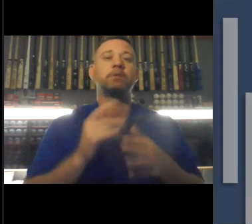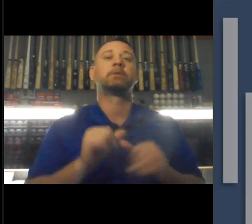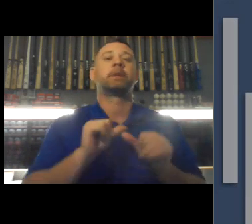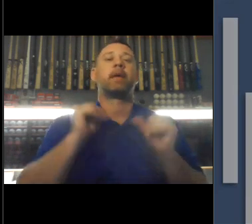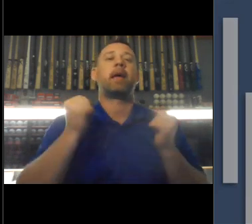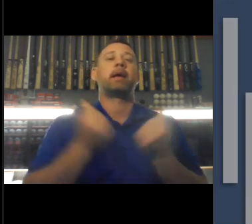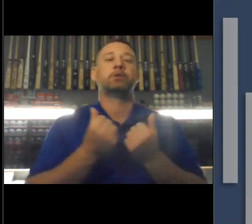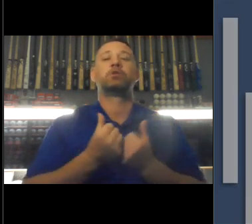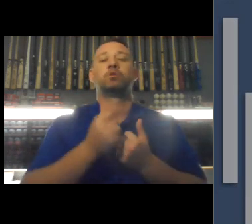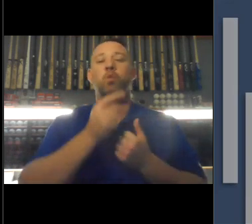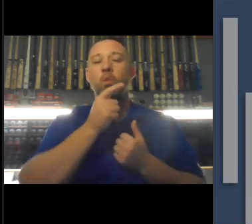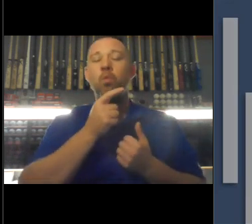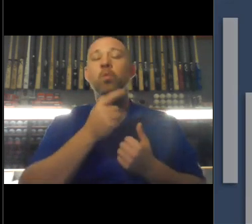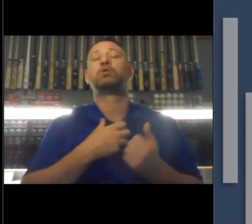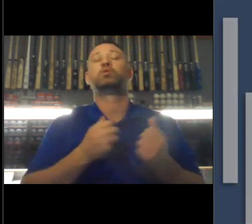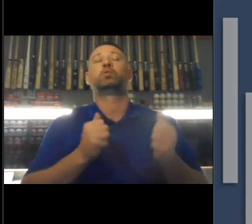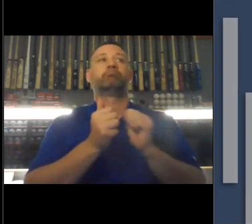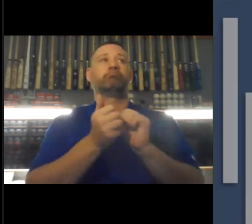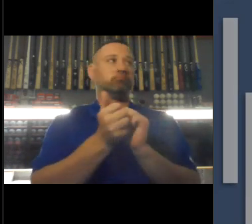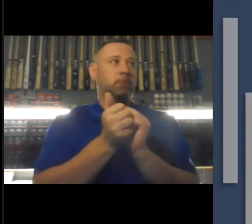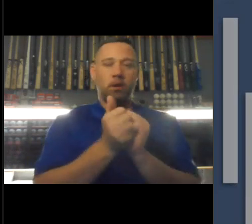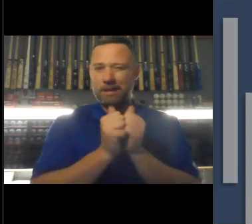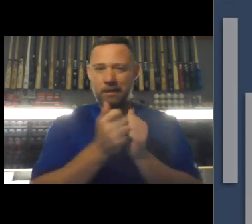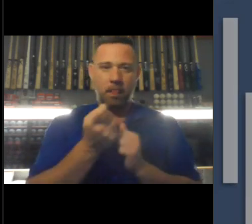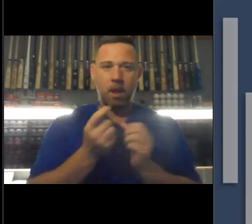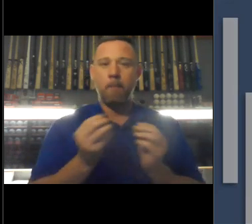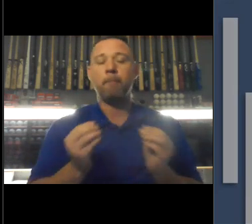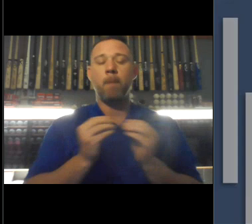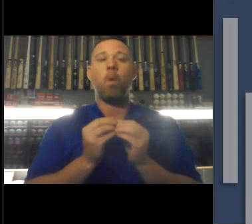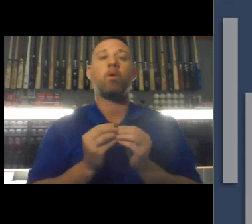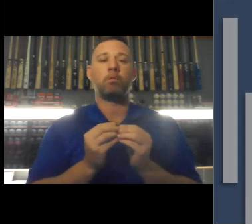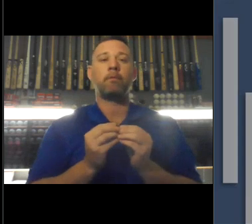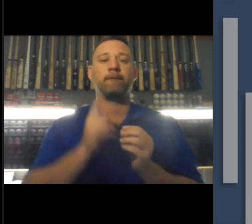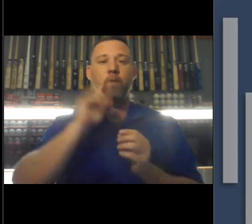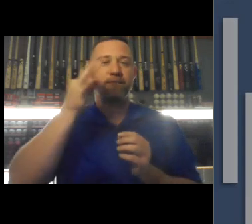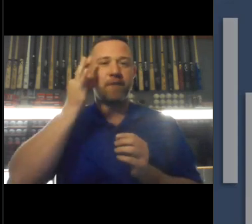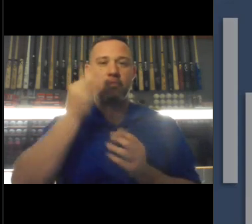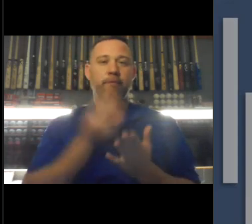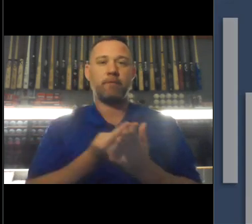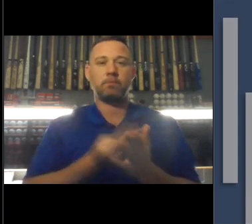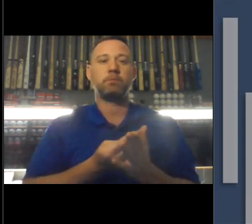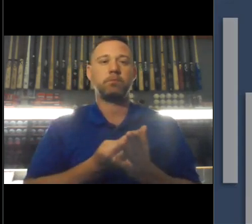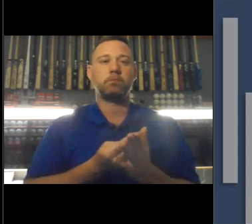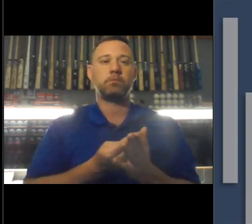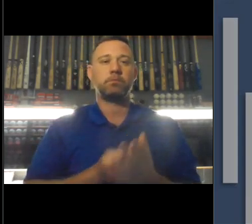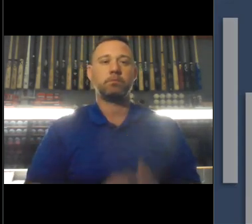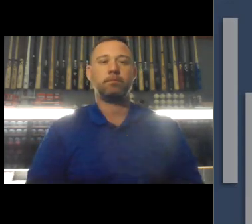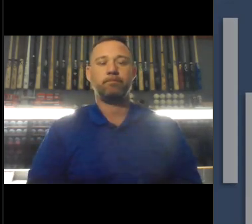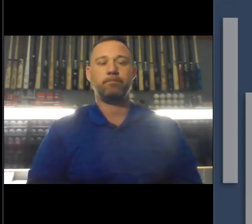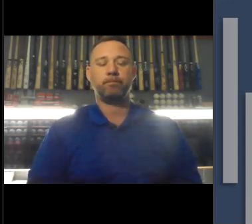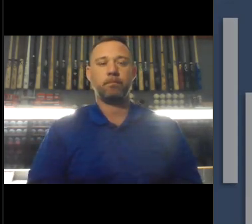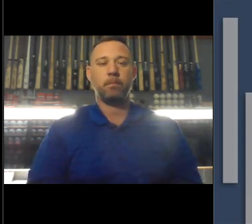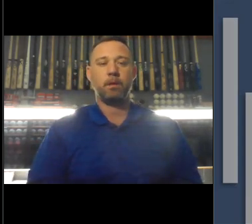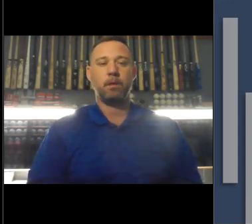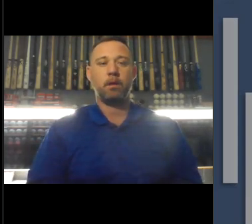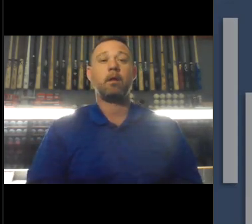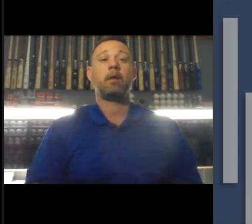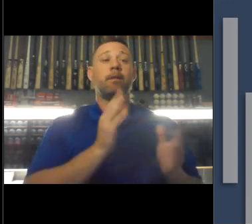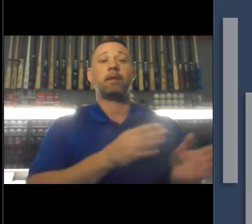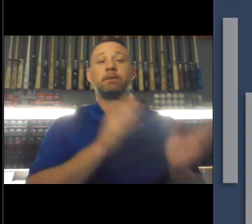wish to compete a little more strongly for their federal funds. This led into the